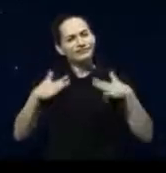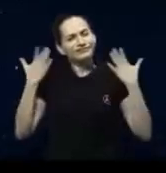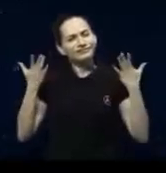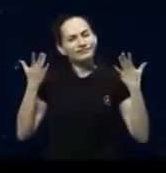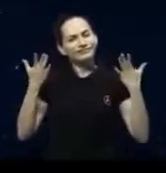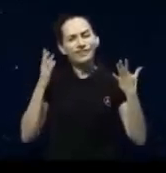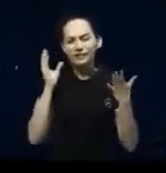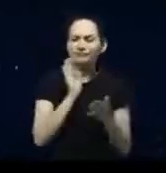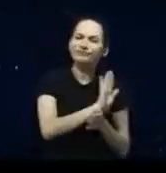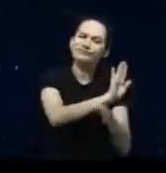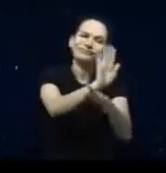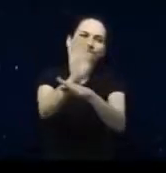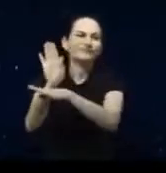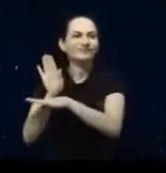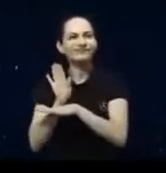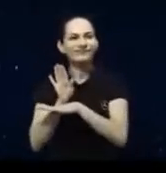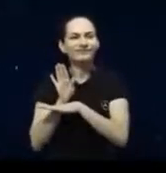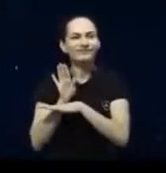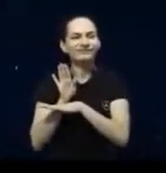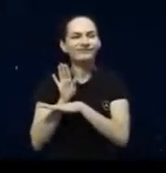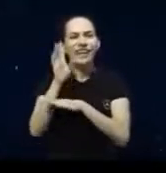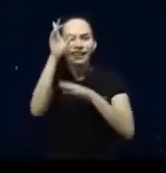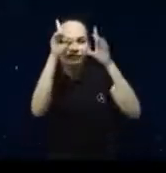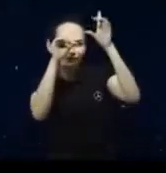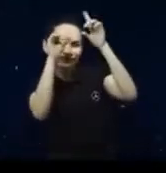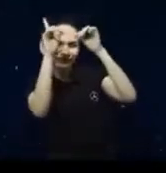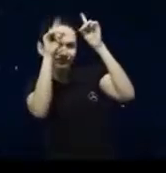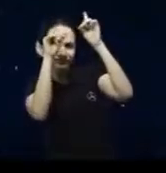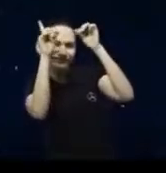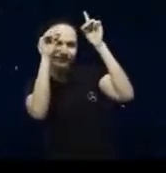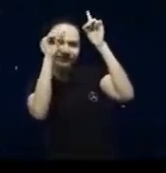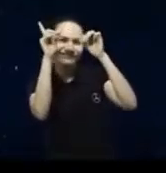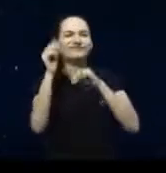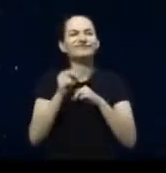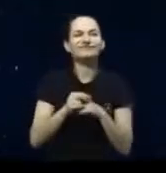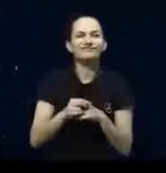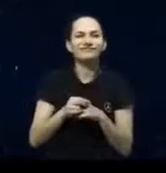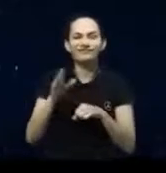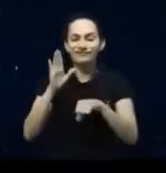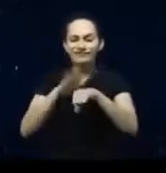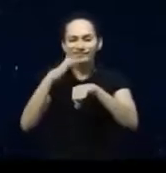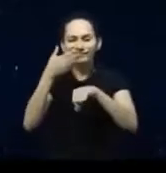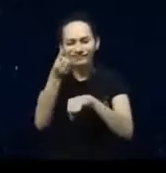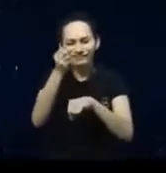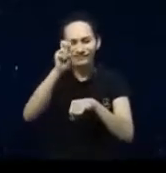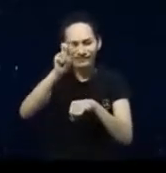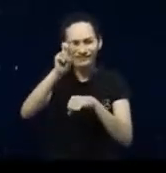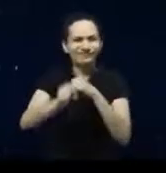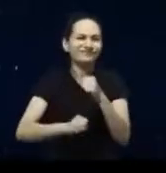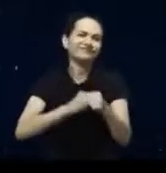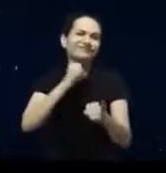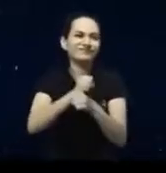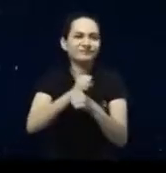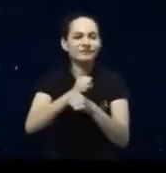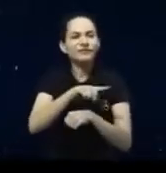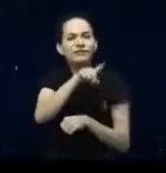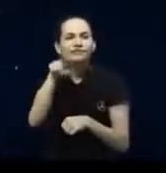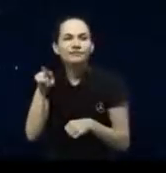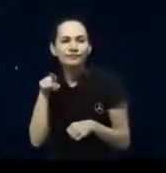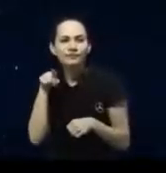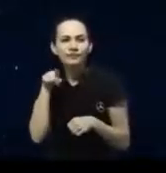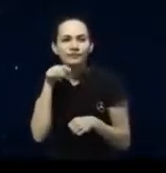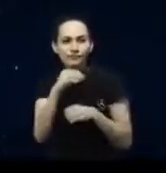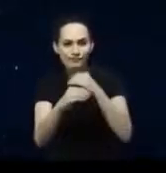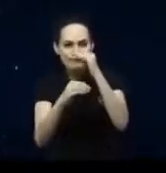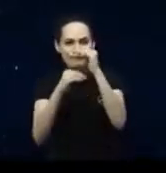and o que contribuiu sodastream pode estar ou asfixia e o senso pode